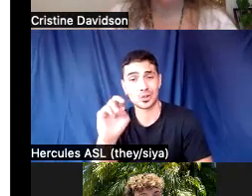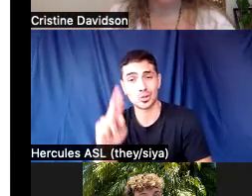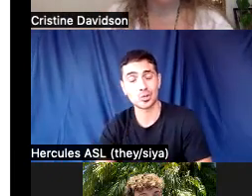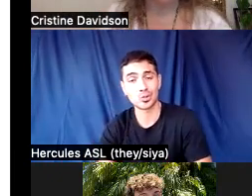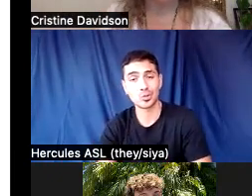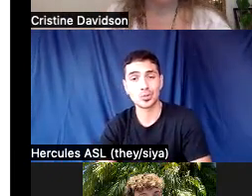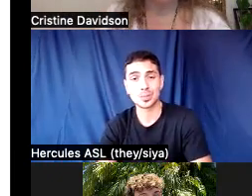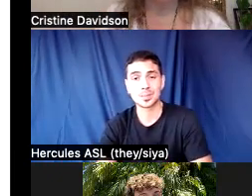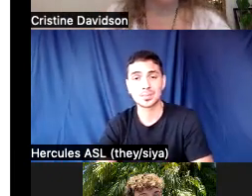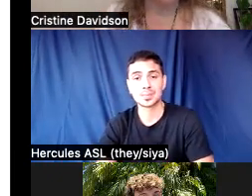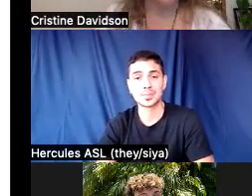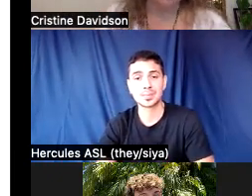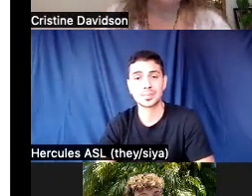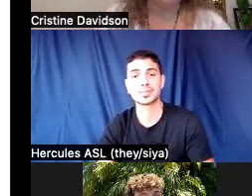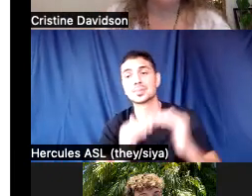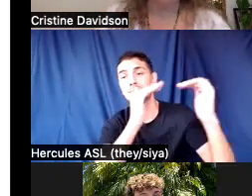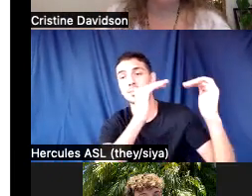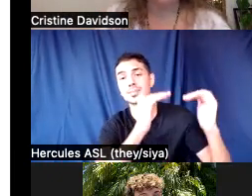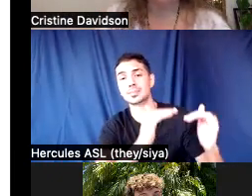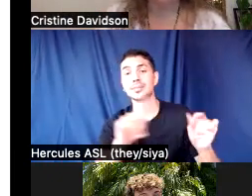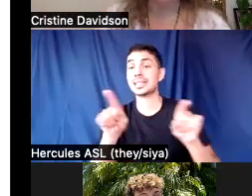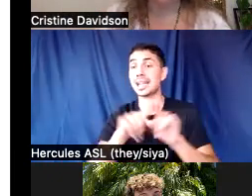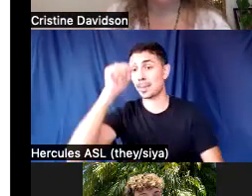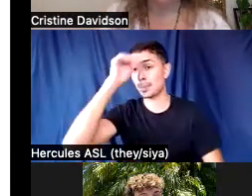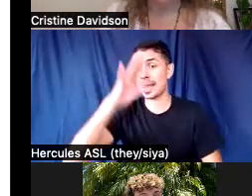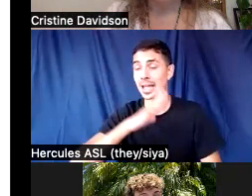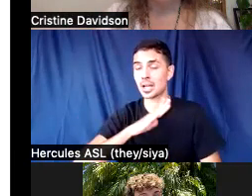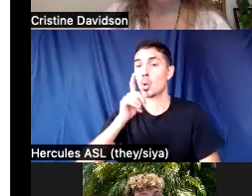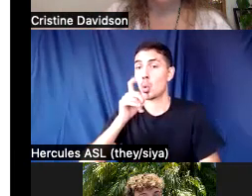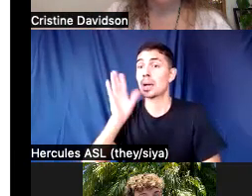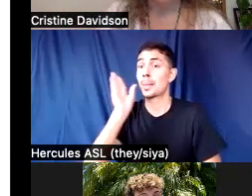Prior victimization as a male, being young. Right?